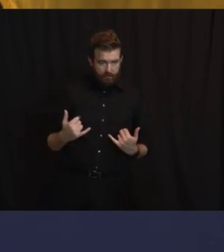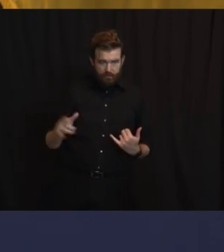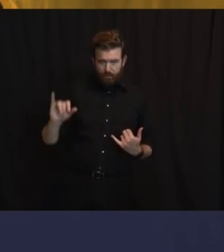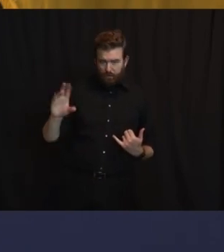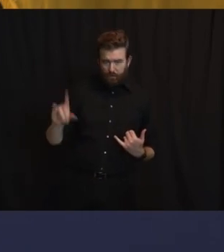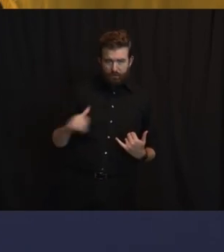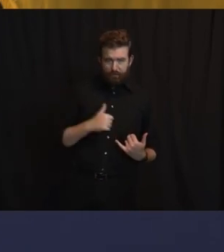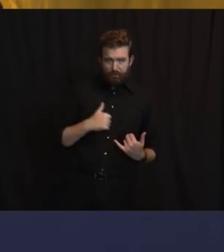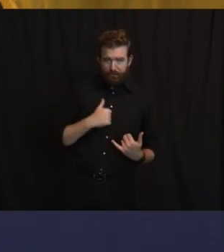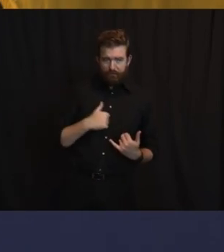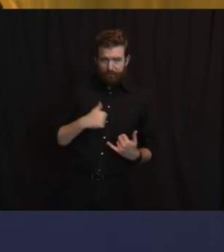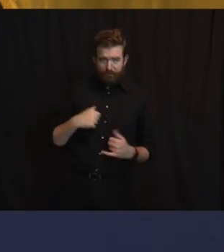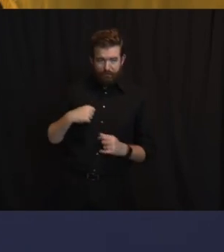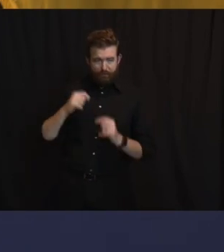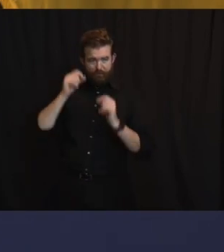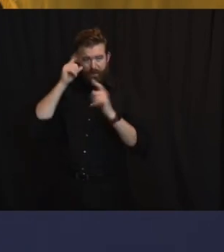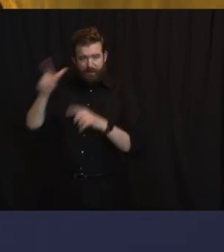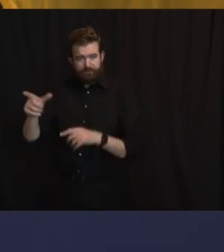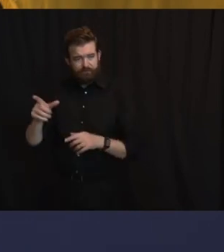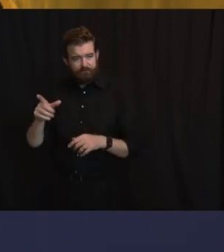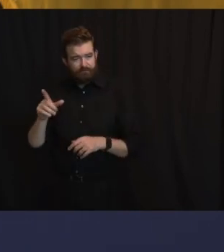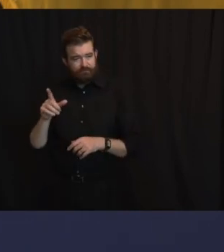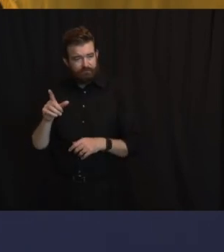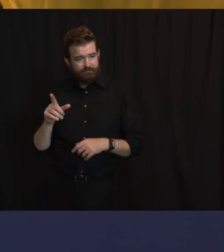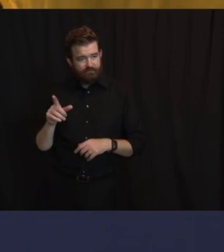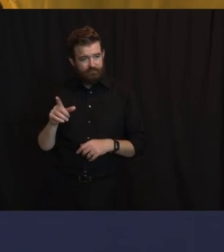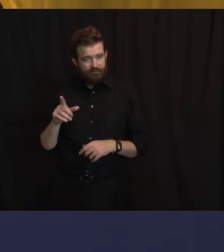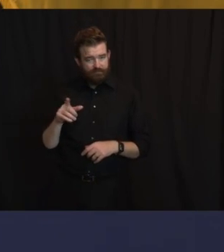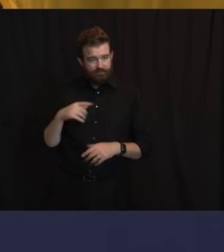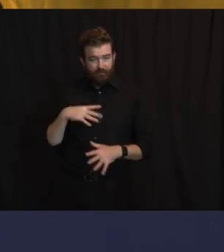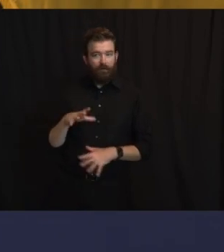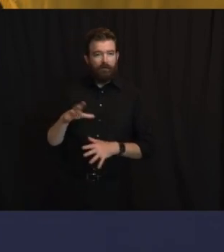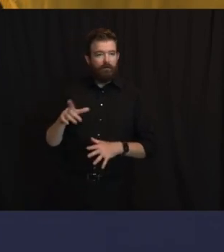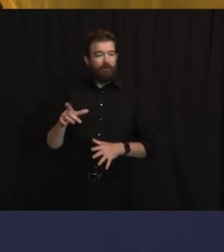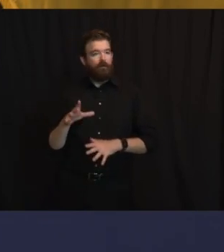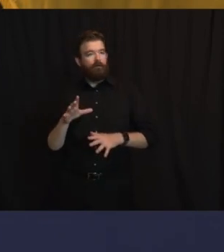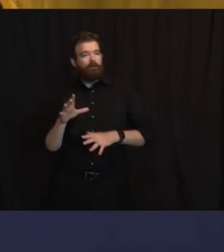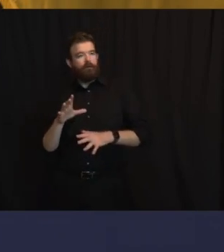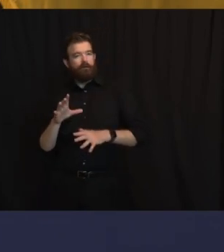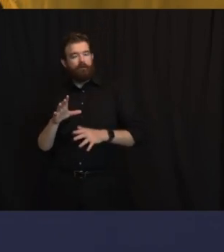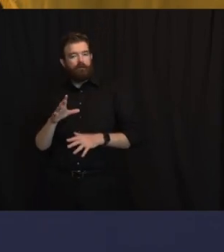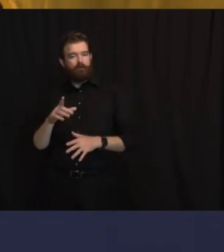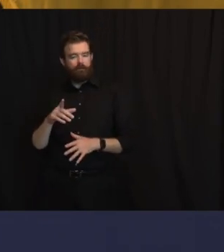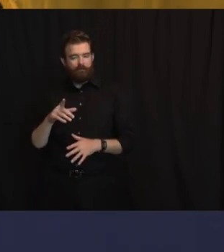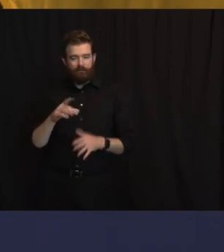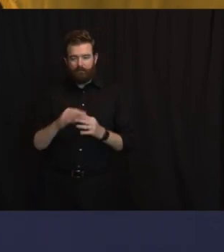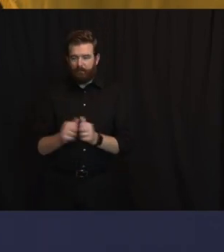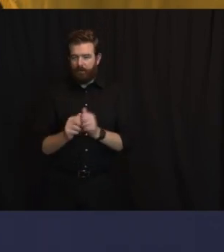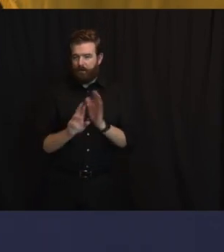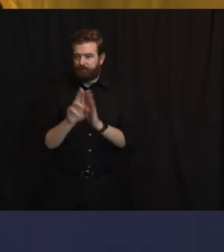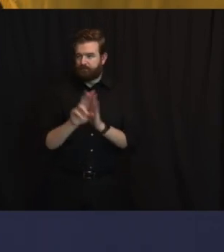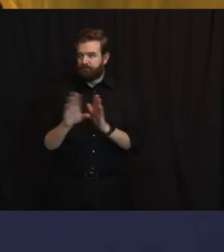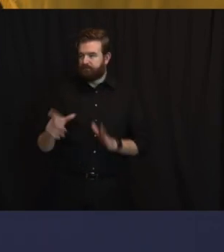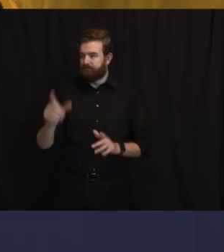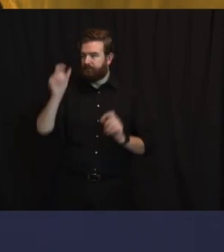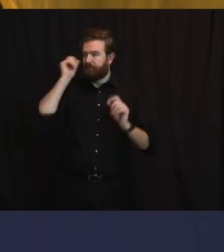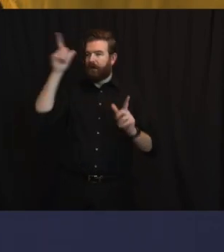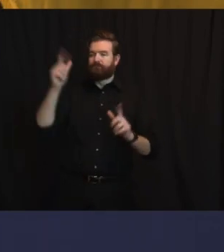again, an American hero by any measure. Again, we will be on the road tomorrow,